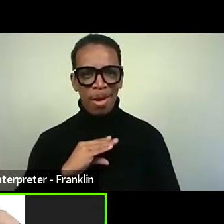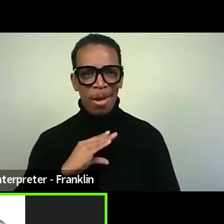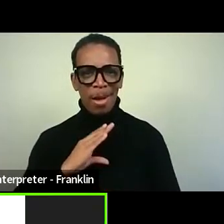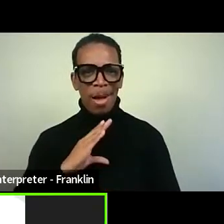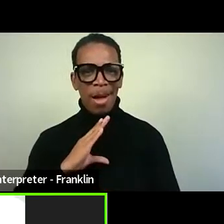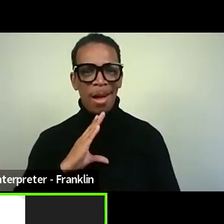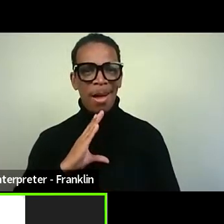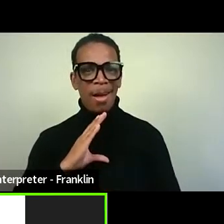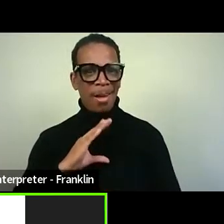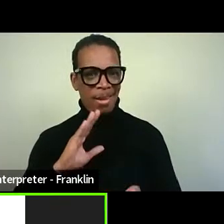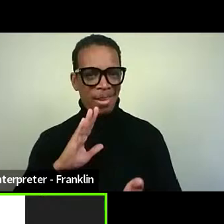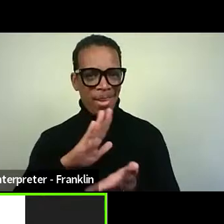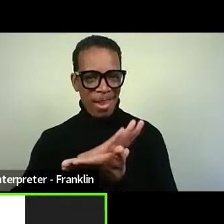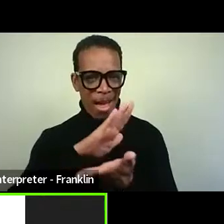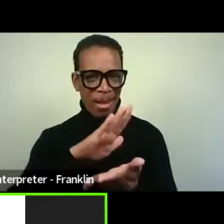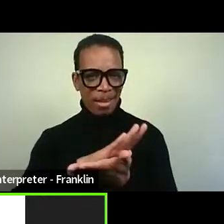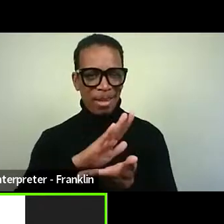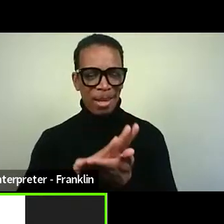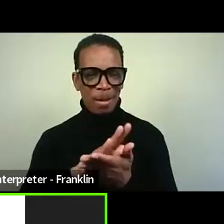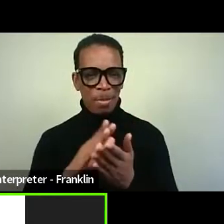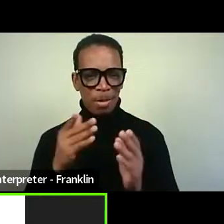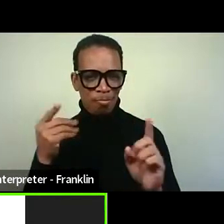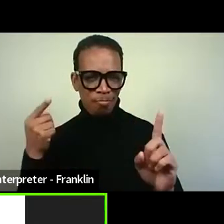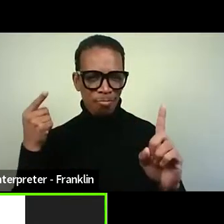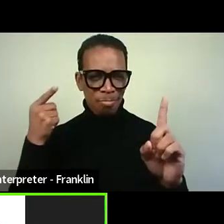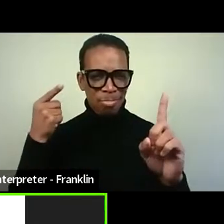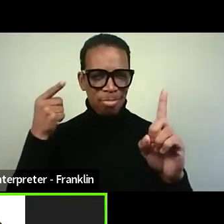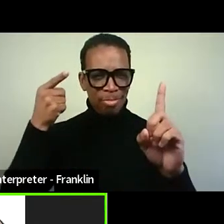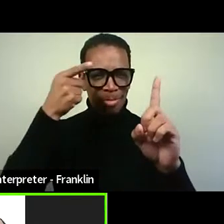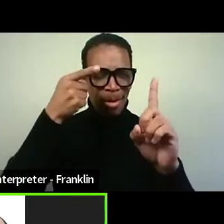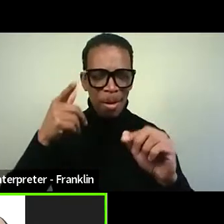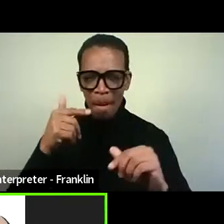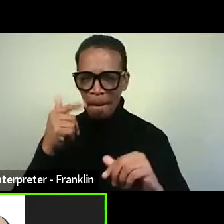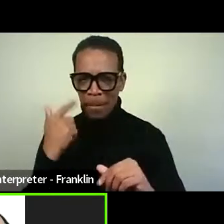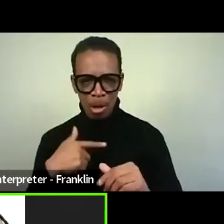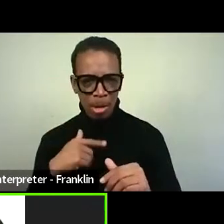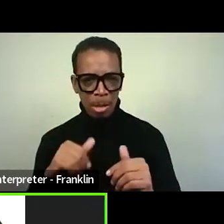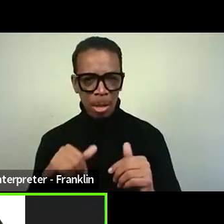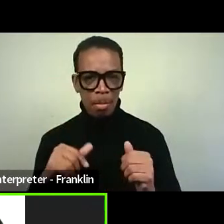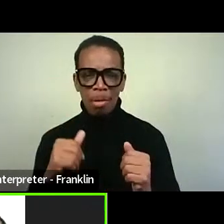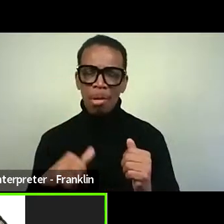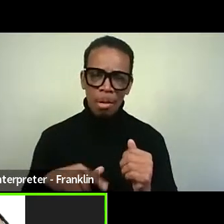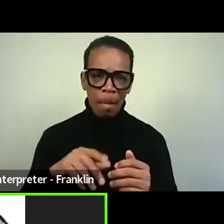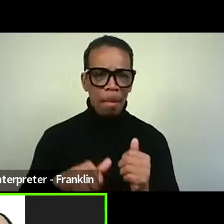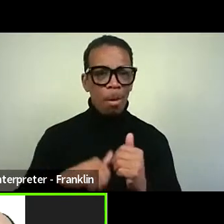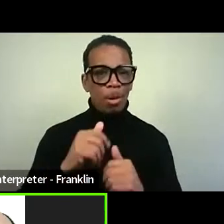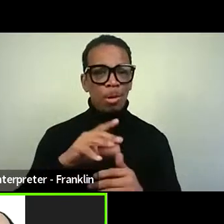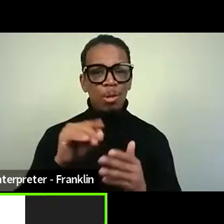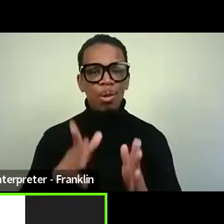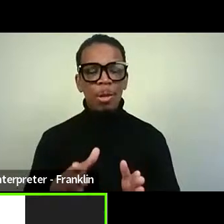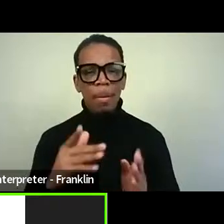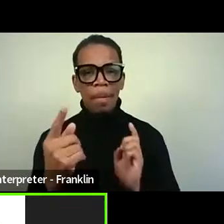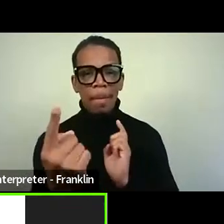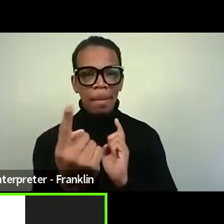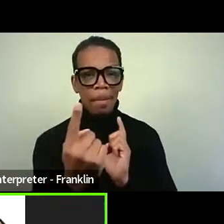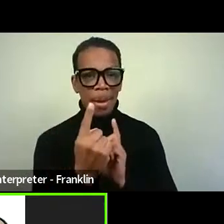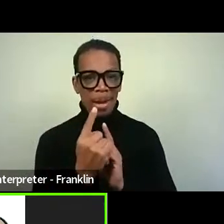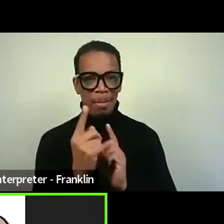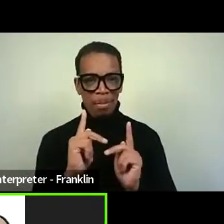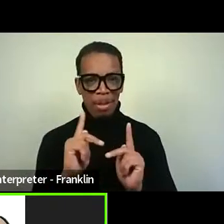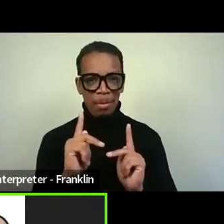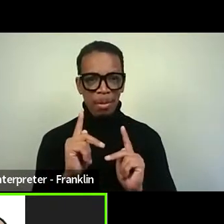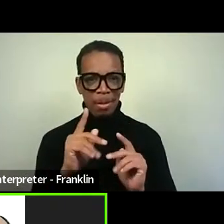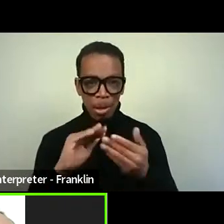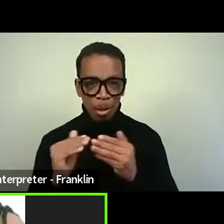academic drive for a lot of these students, because they immediately met people within the community who